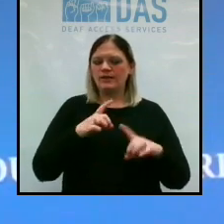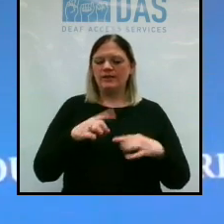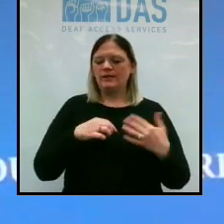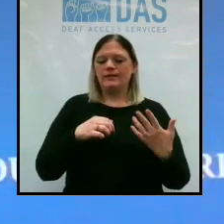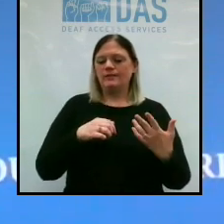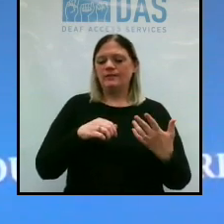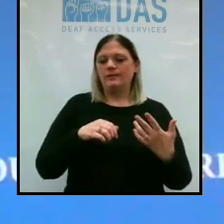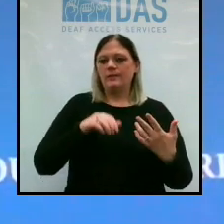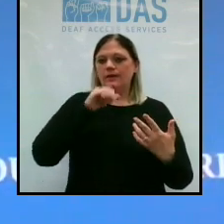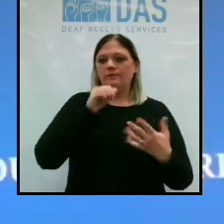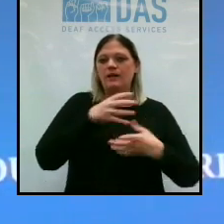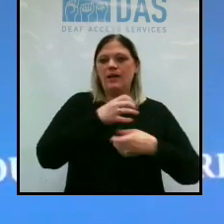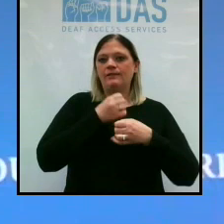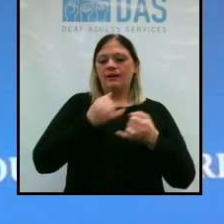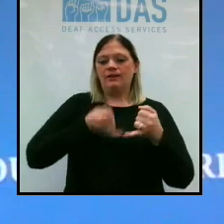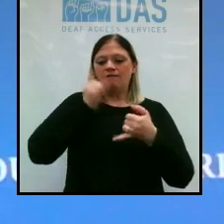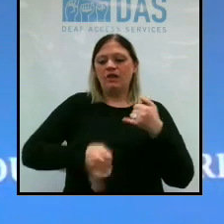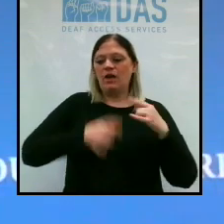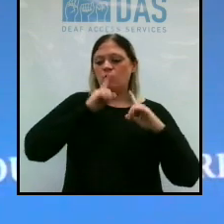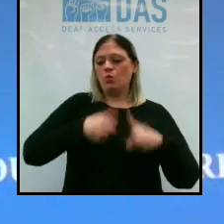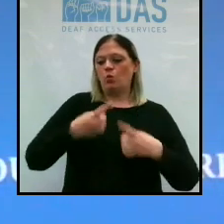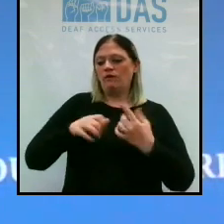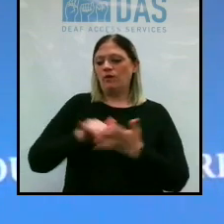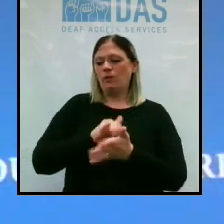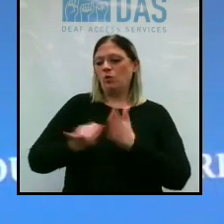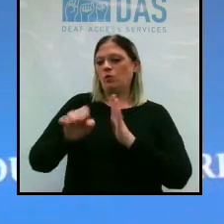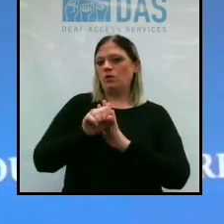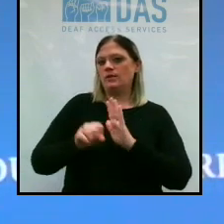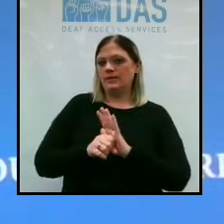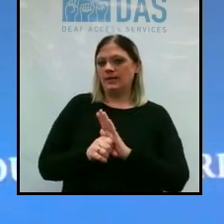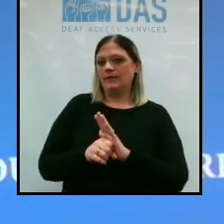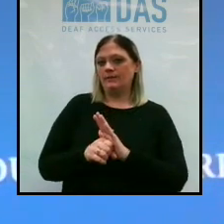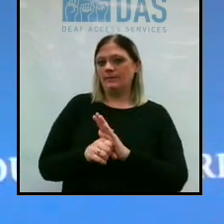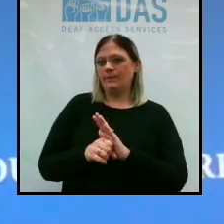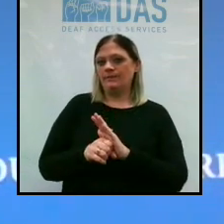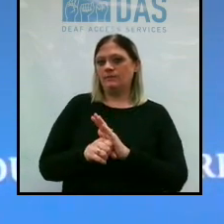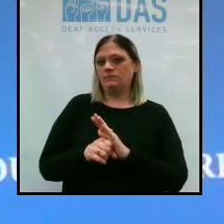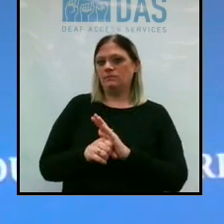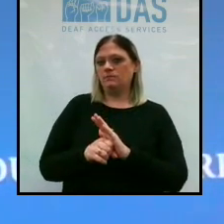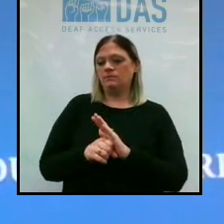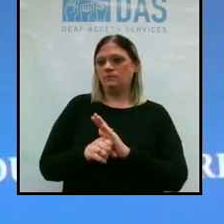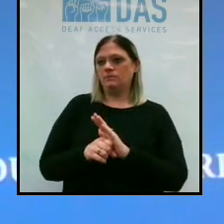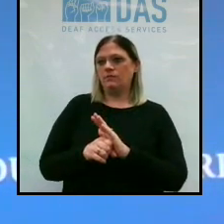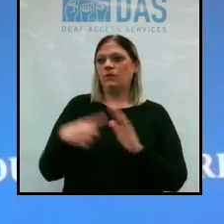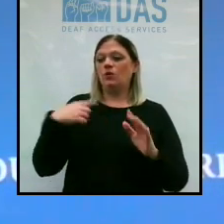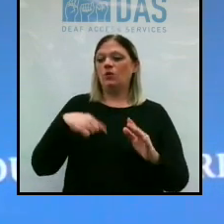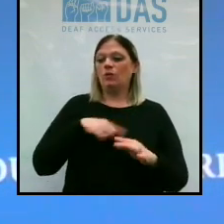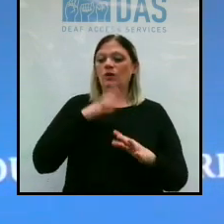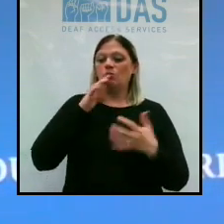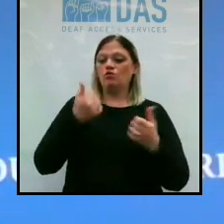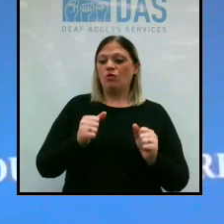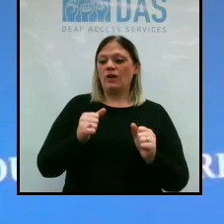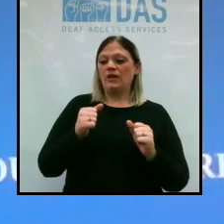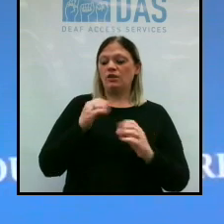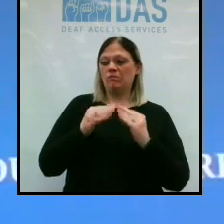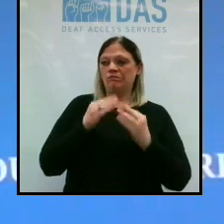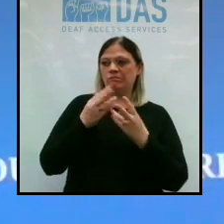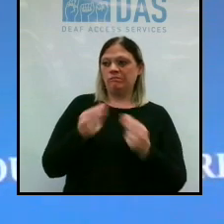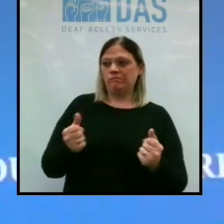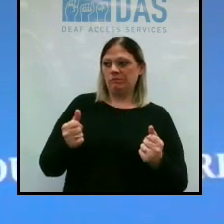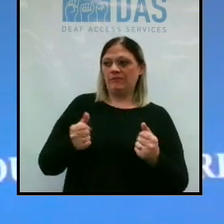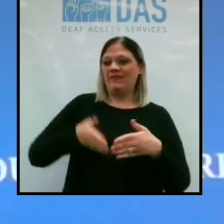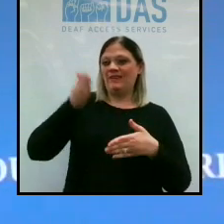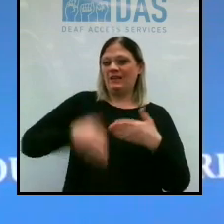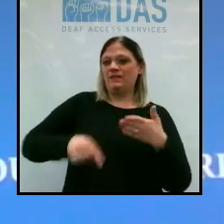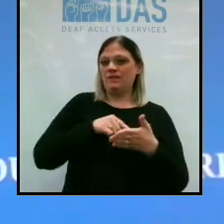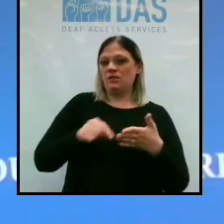not gotten a final order from New York State. So we're going to try to resolve it by the end of this week.